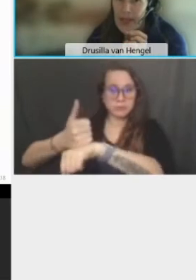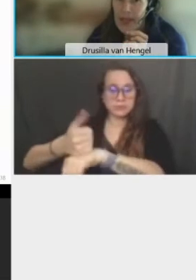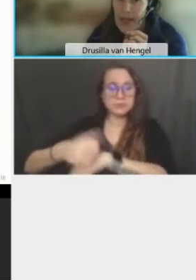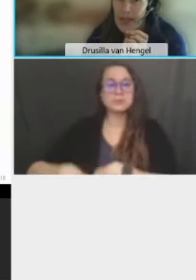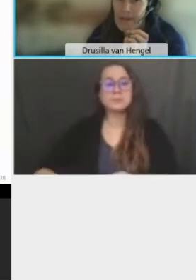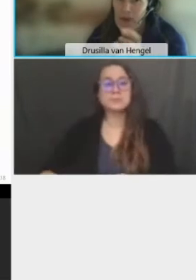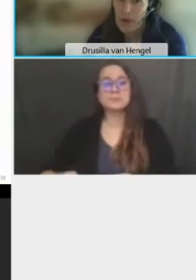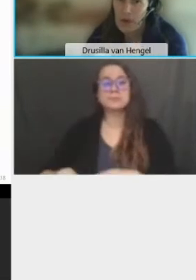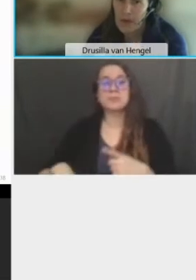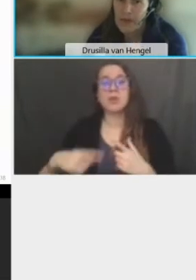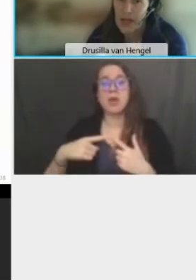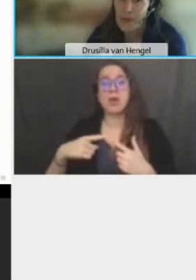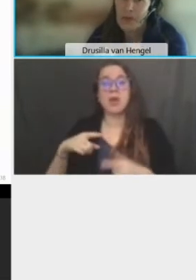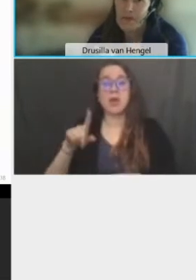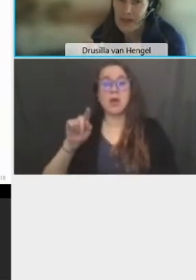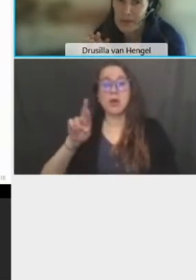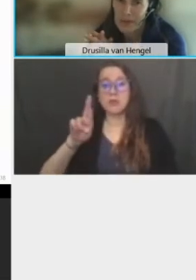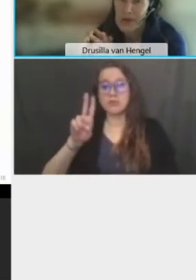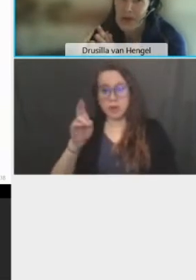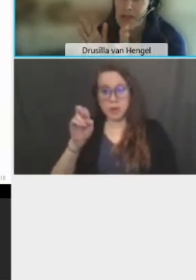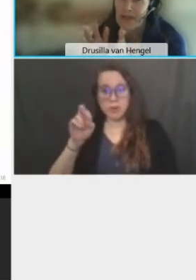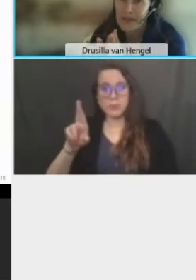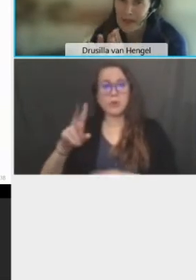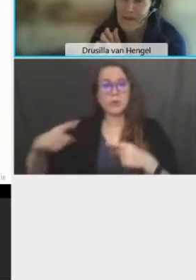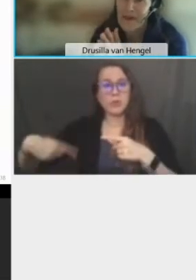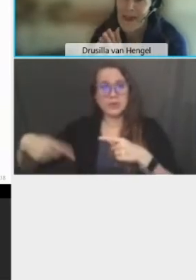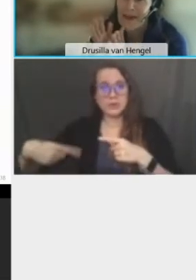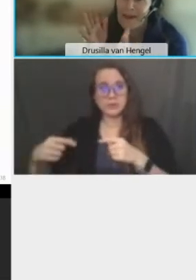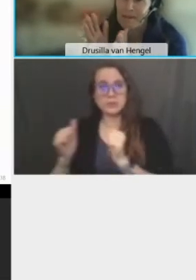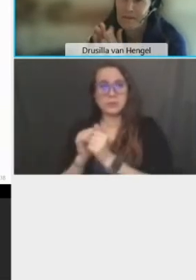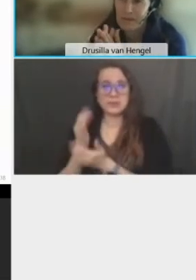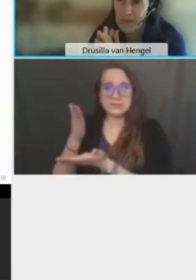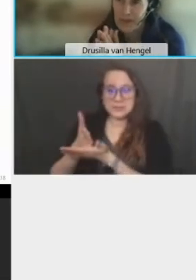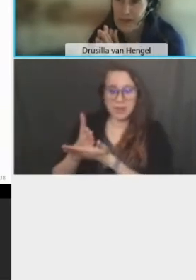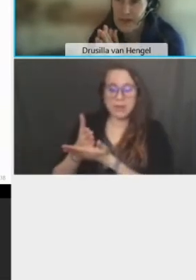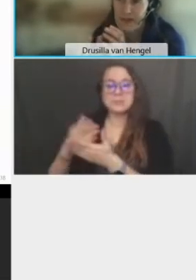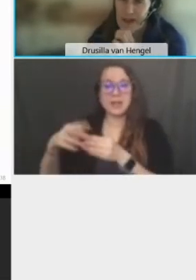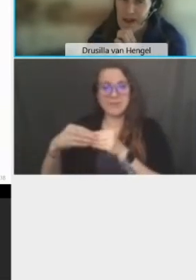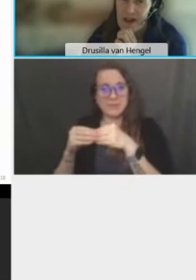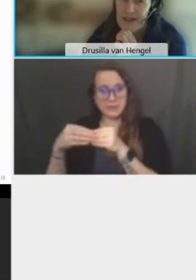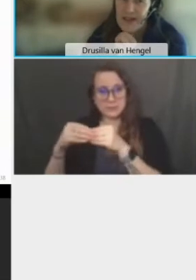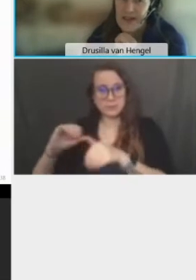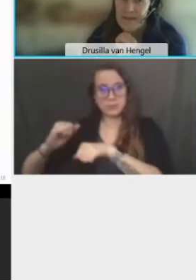lay-bys, and rubber wheel stops with flexible posts at the southern end.